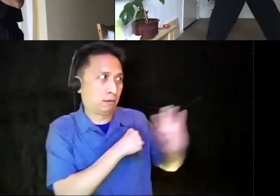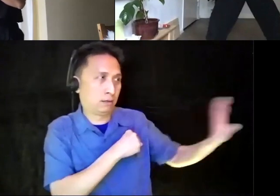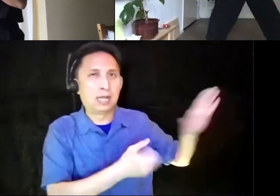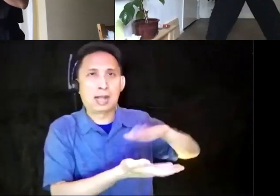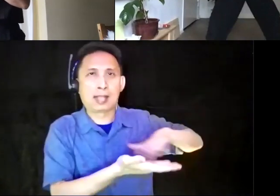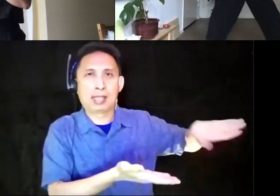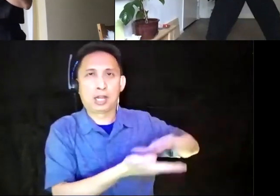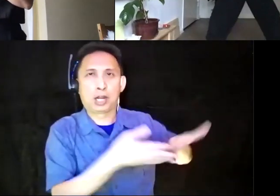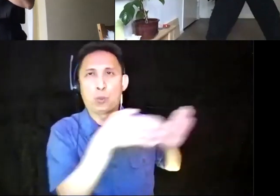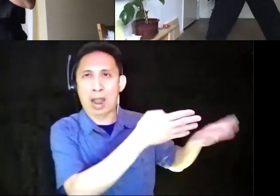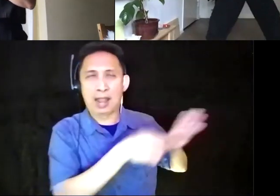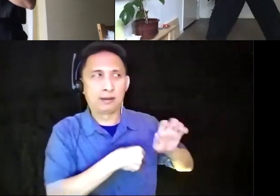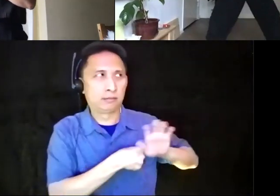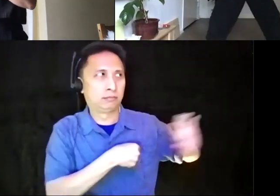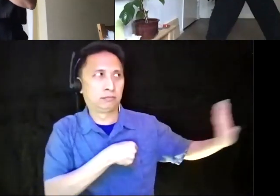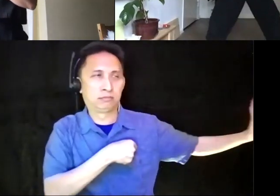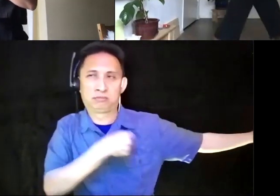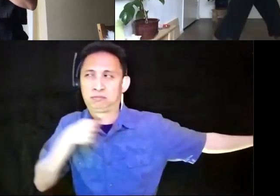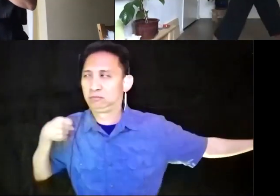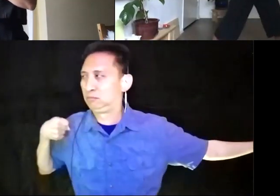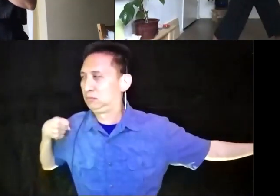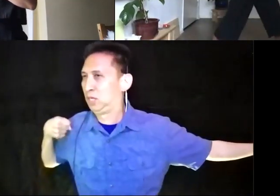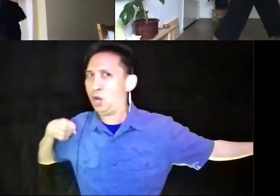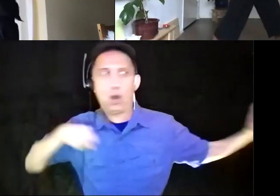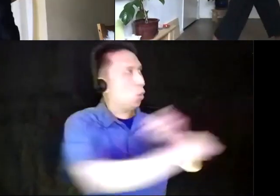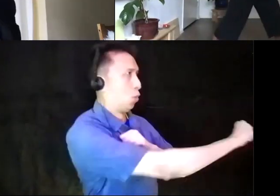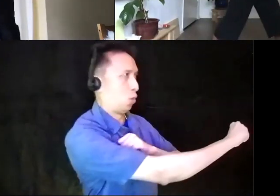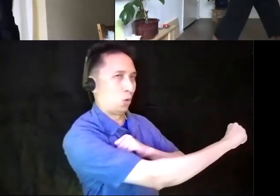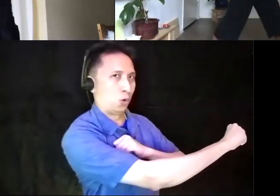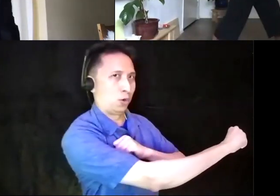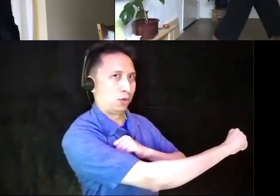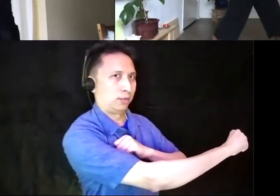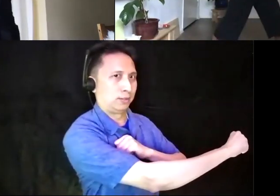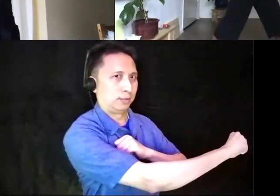Open, clear the paths. Both